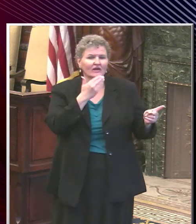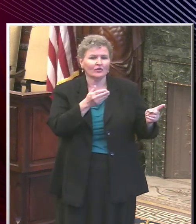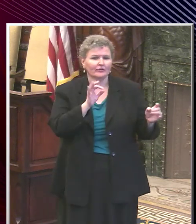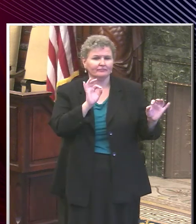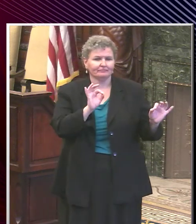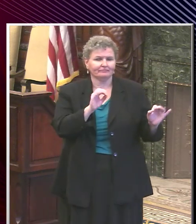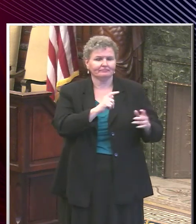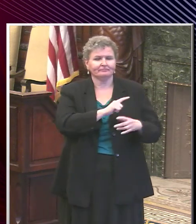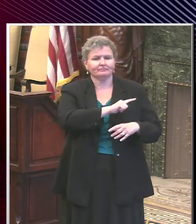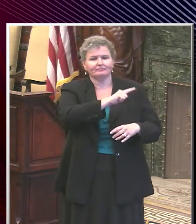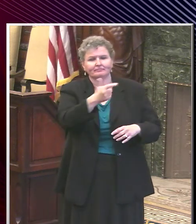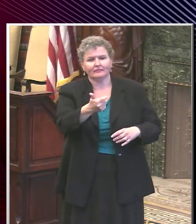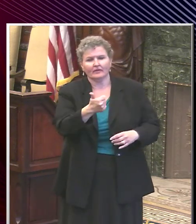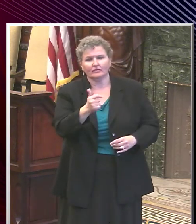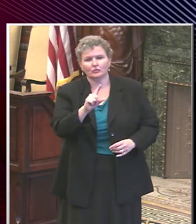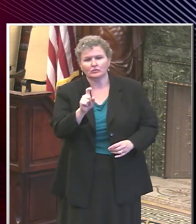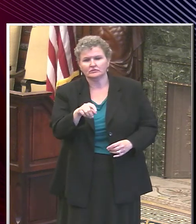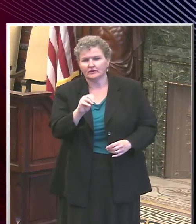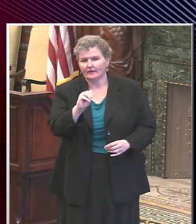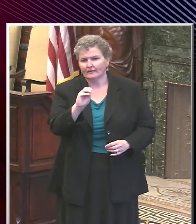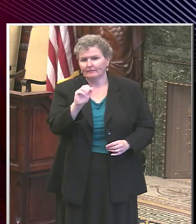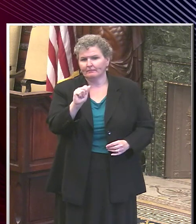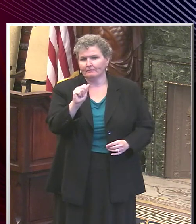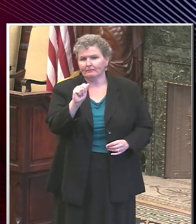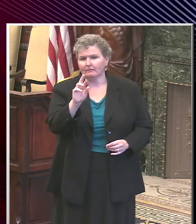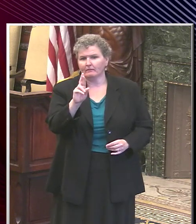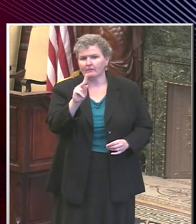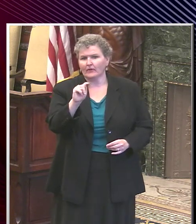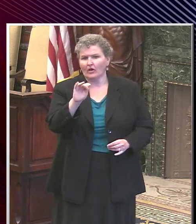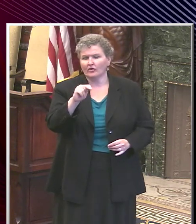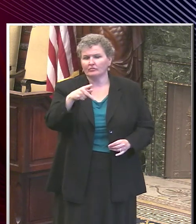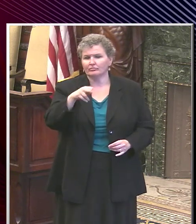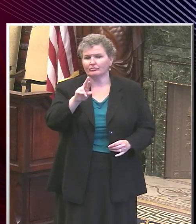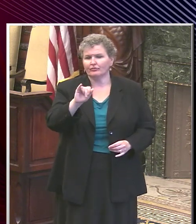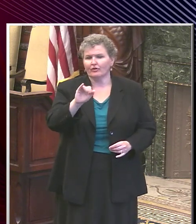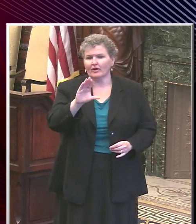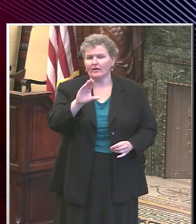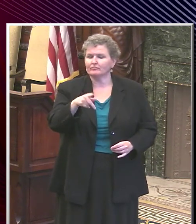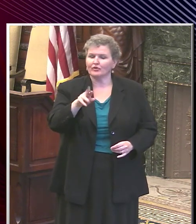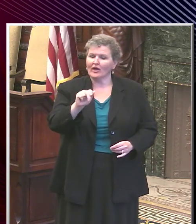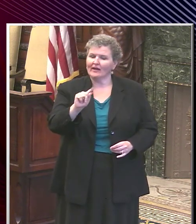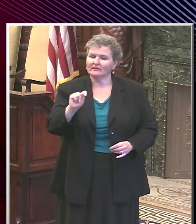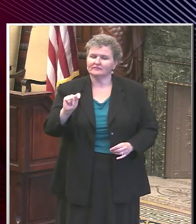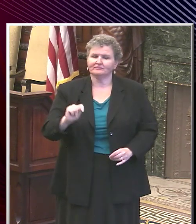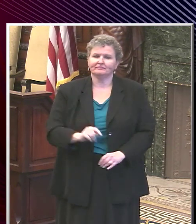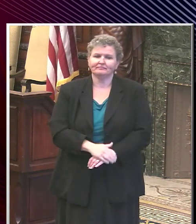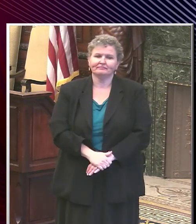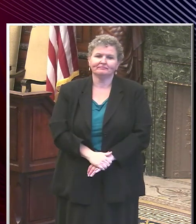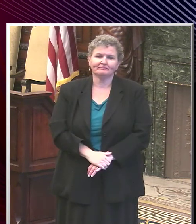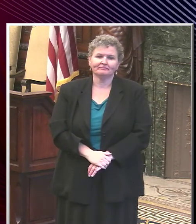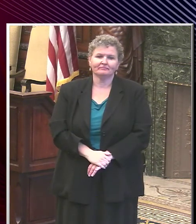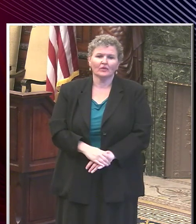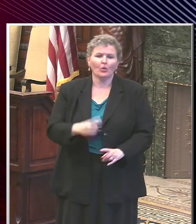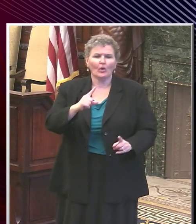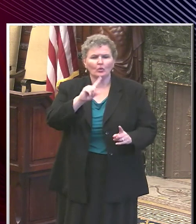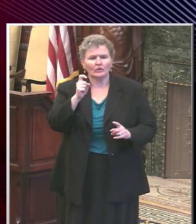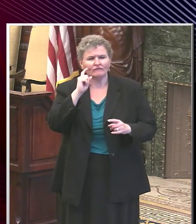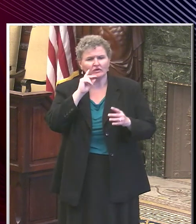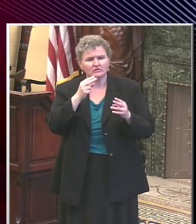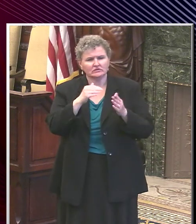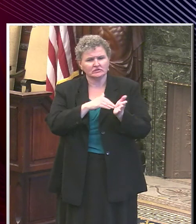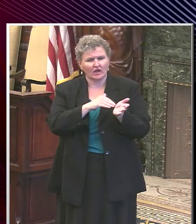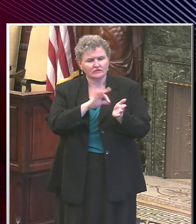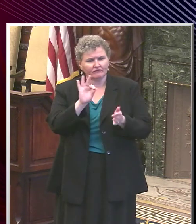move now to Martin Pratt of Philly YBN. This question is for Dr. Farley. You